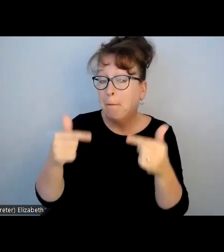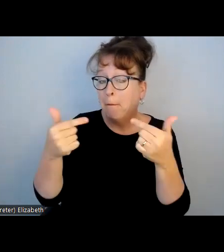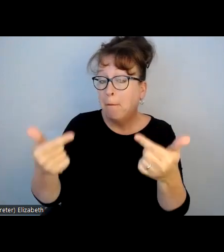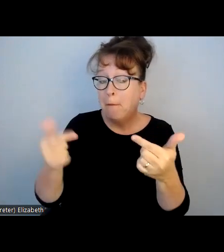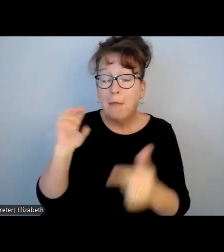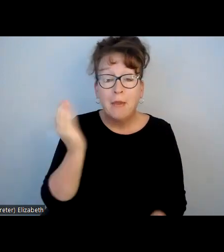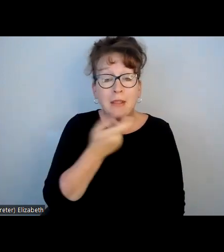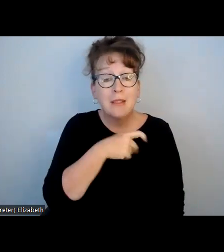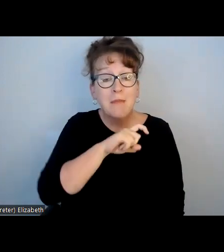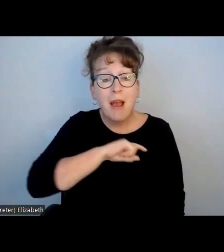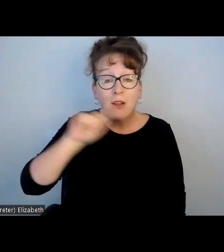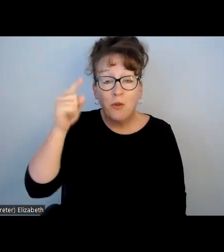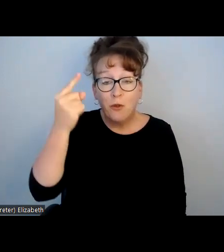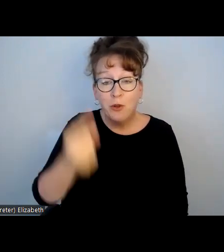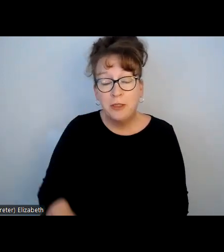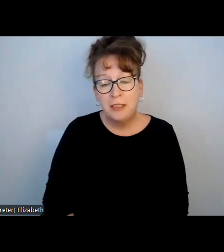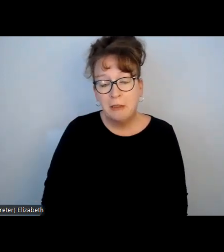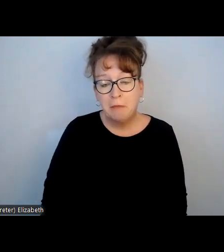Spanish interpreter please say that?